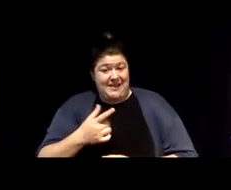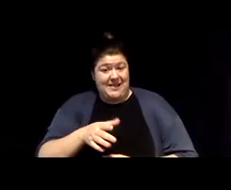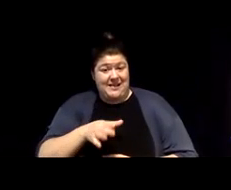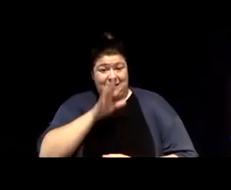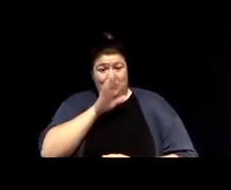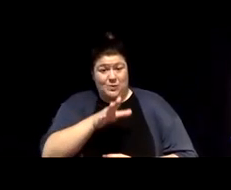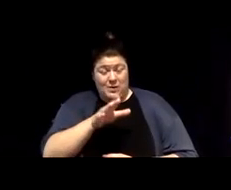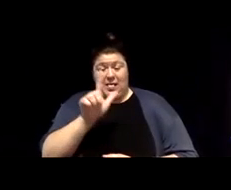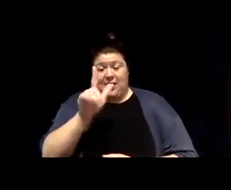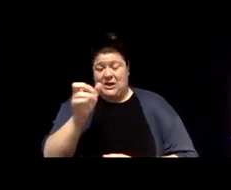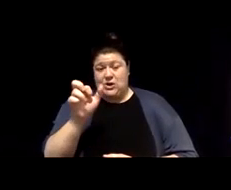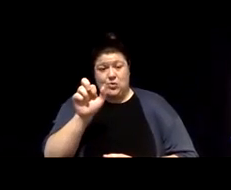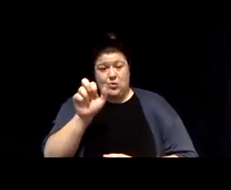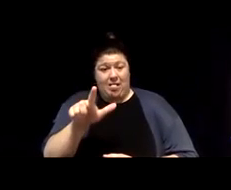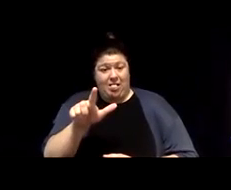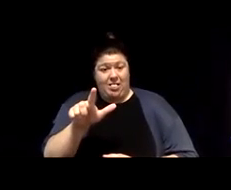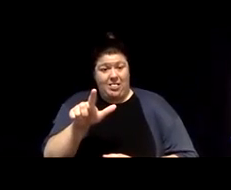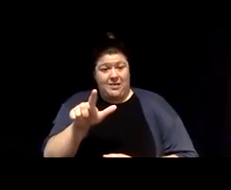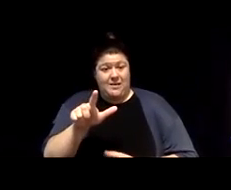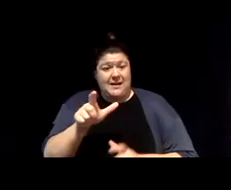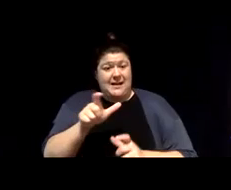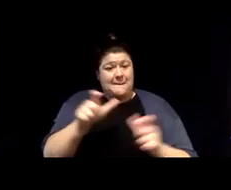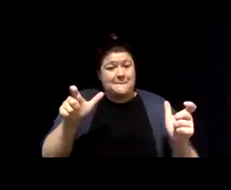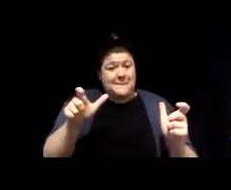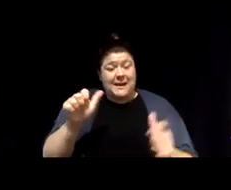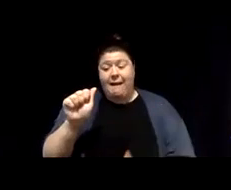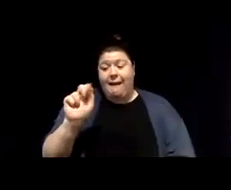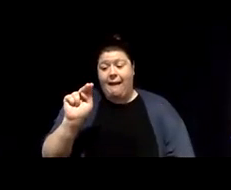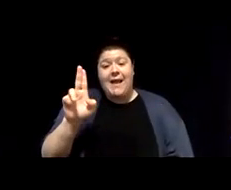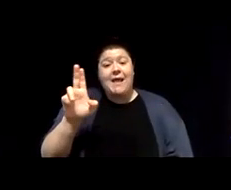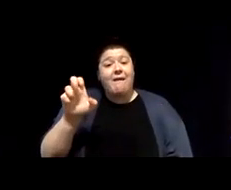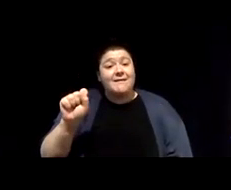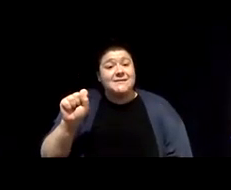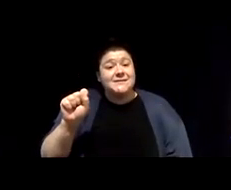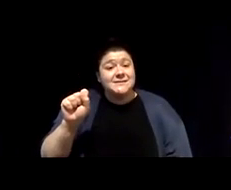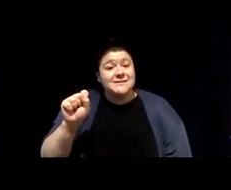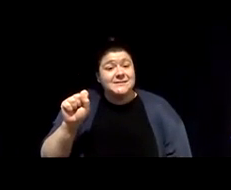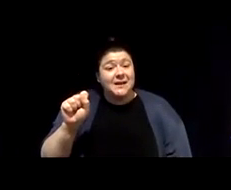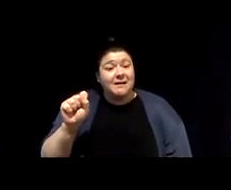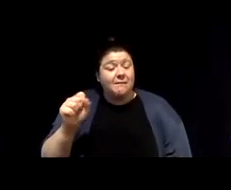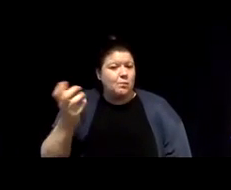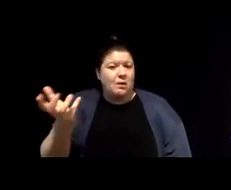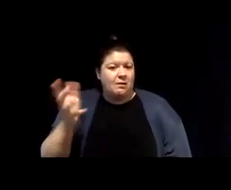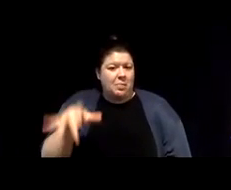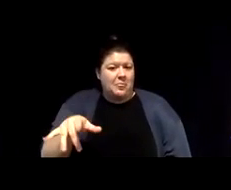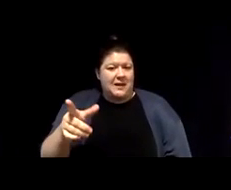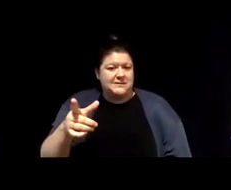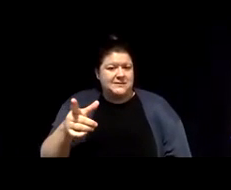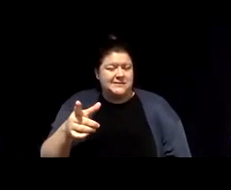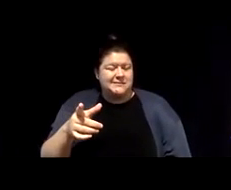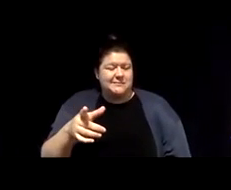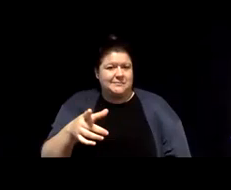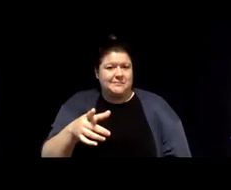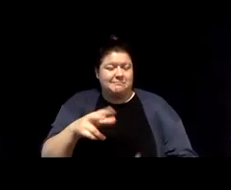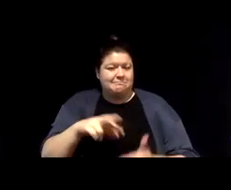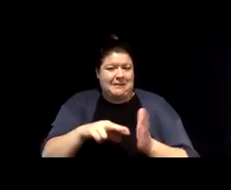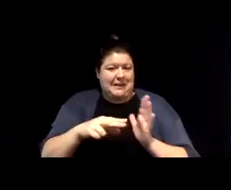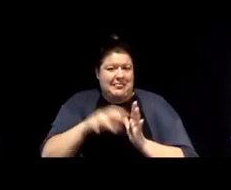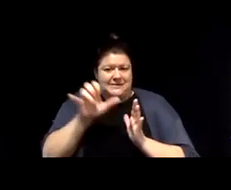meaning? He's just a big anus. Well, that just doesn't seem to have the same